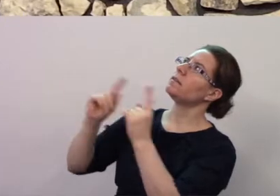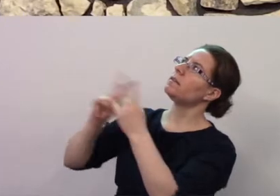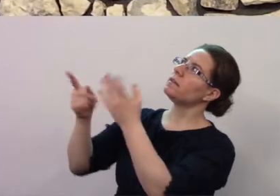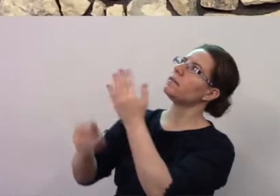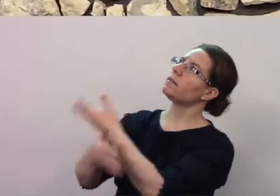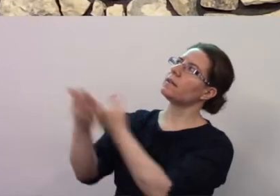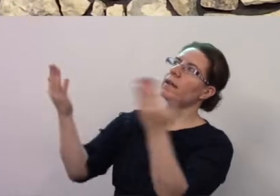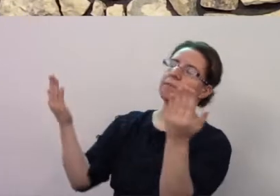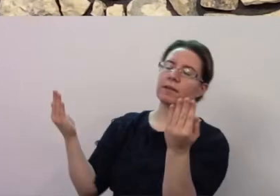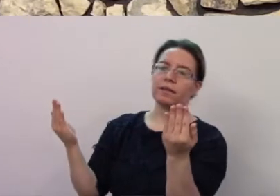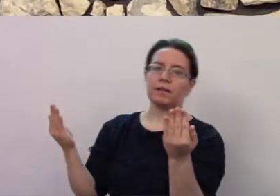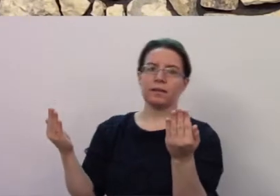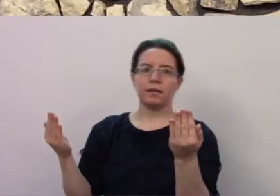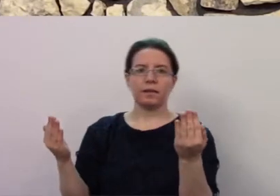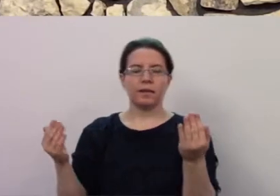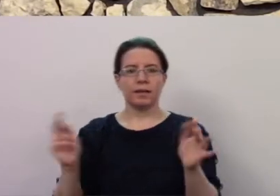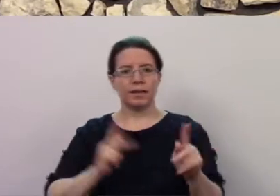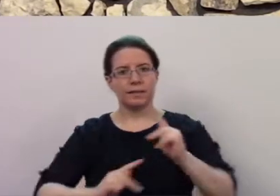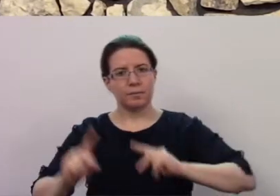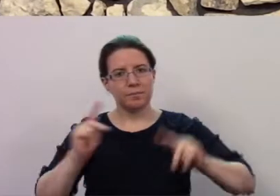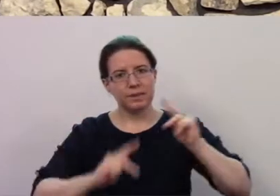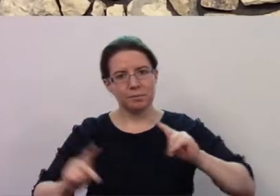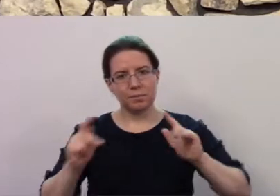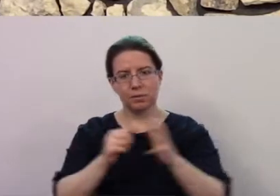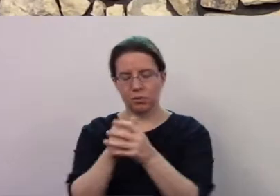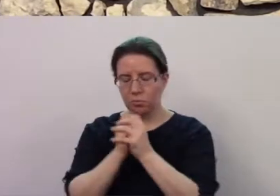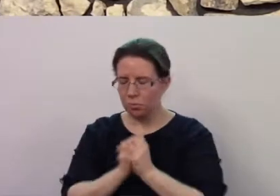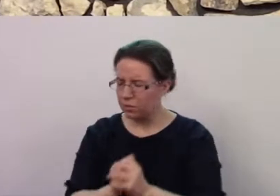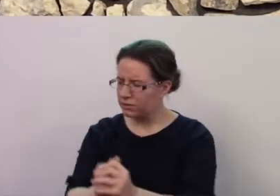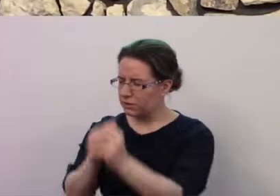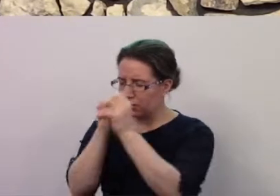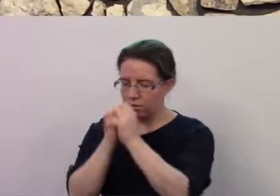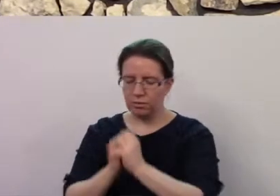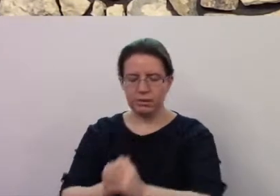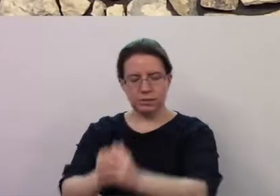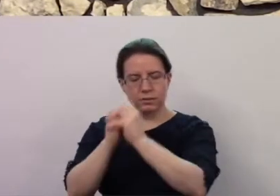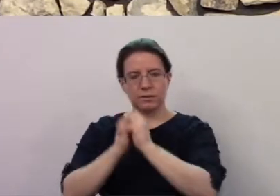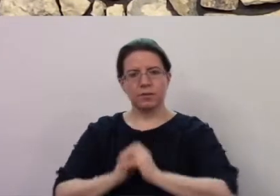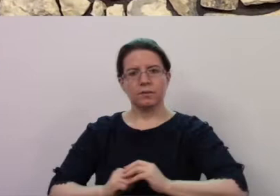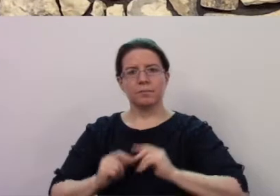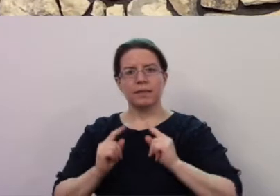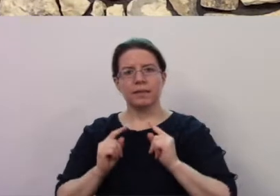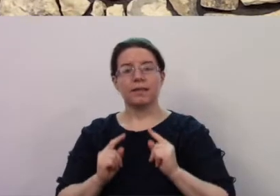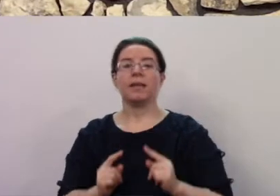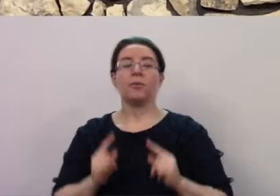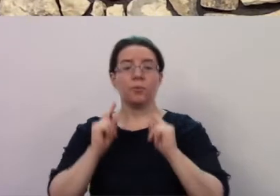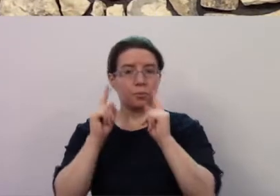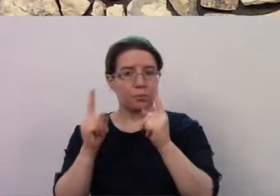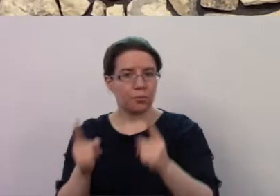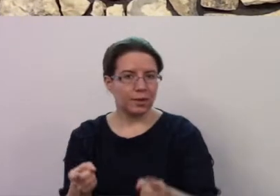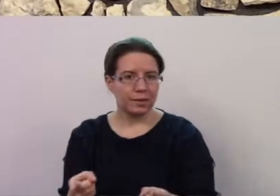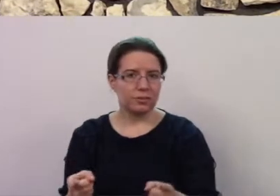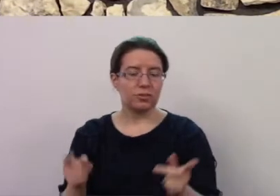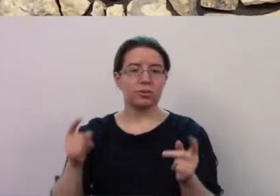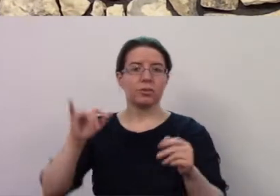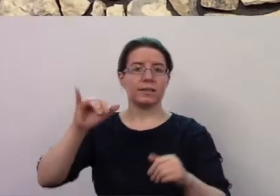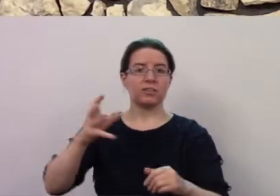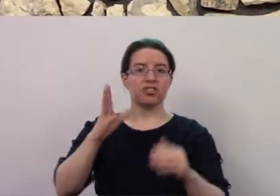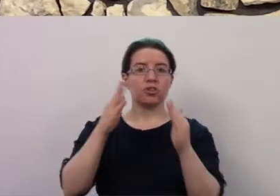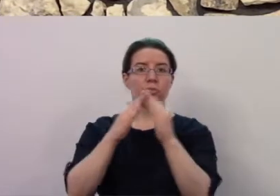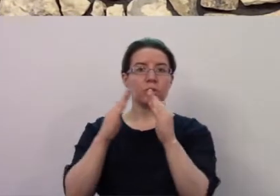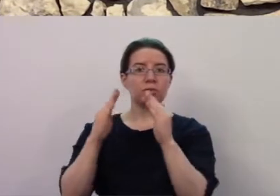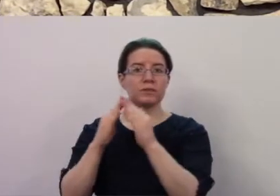He was parted up to heaven, and they worshiped him and returned to Jerusalem with great